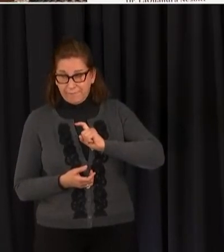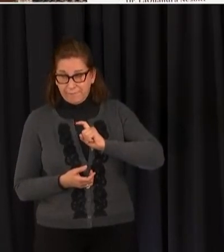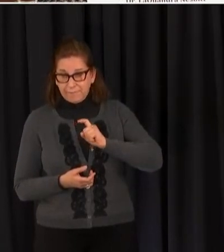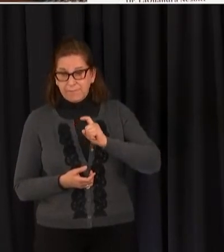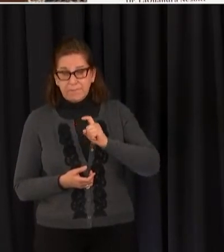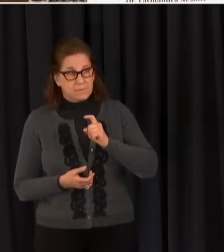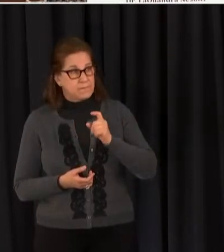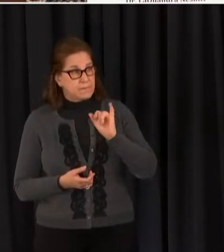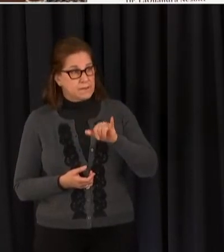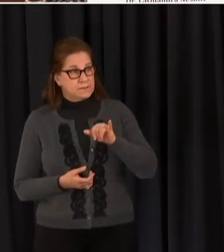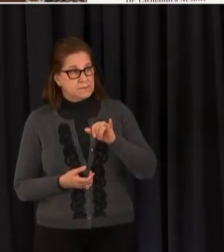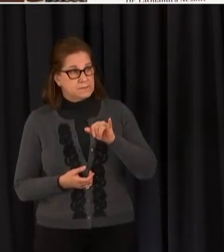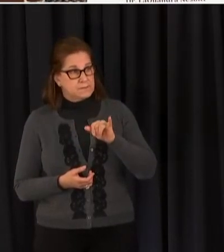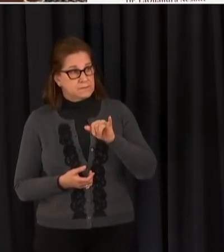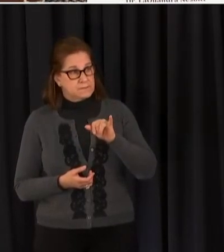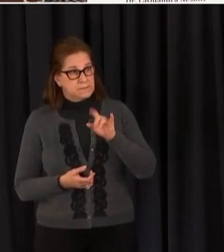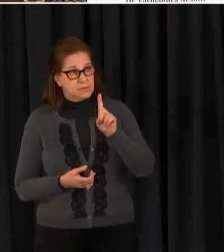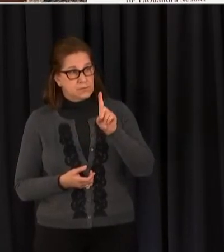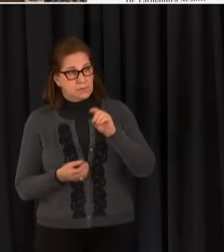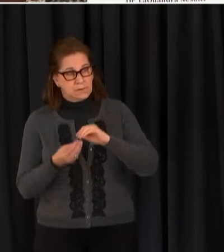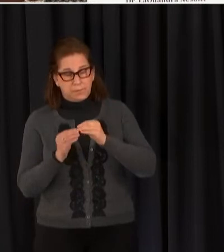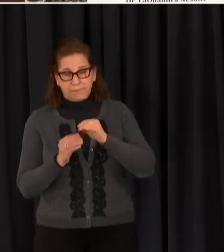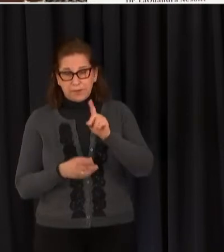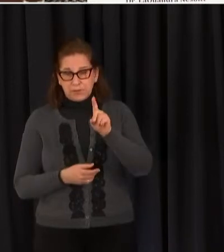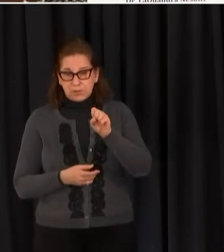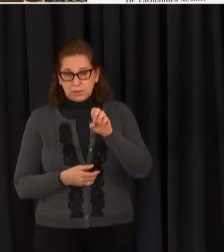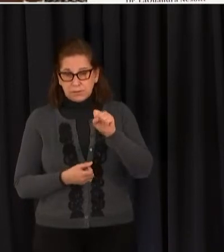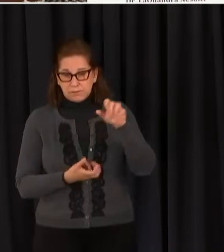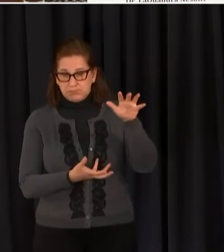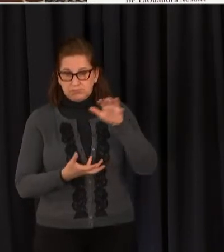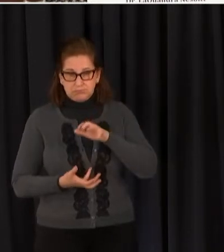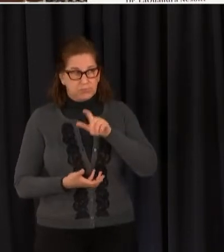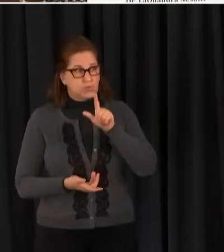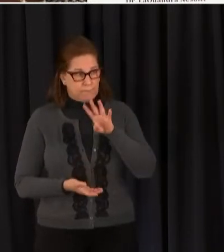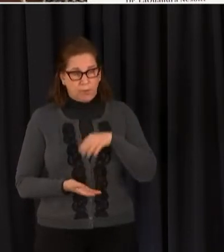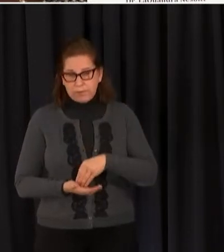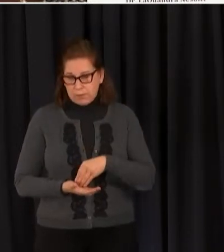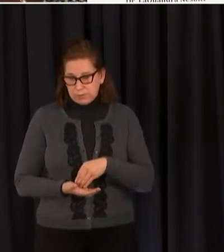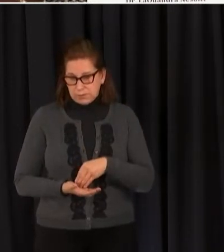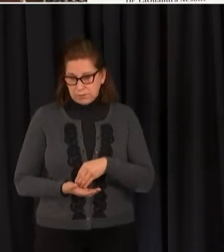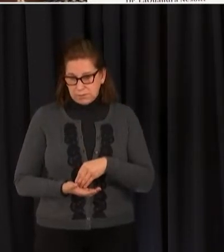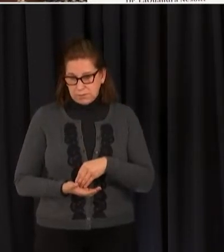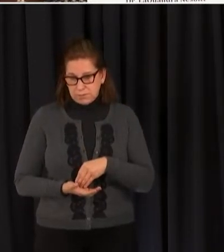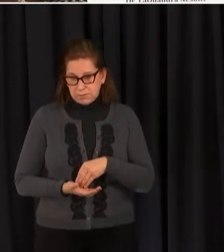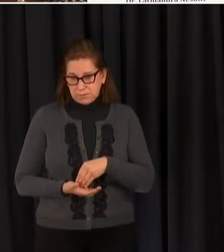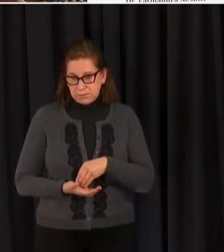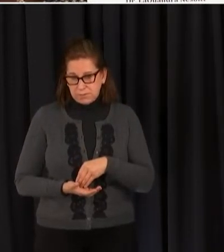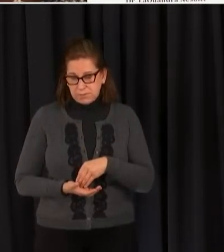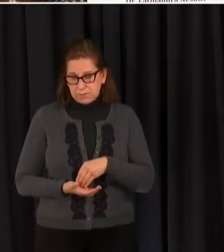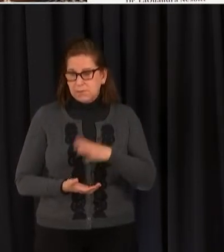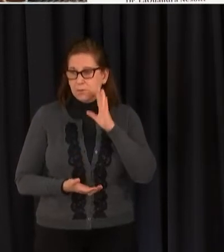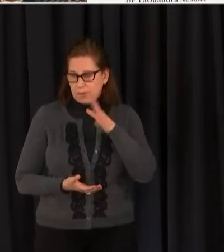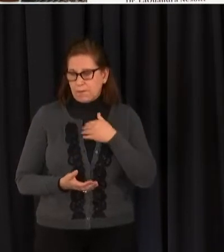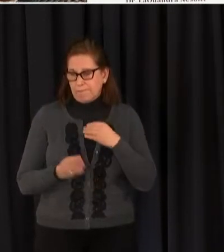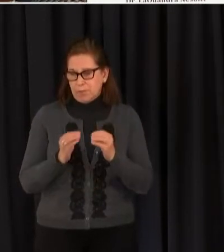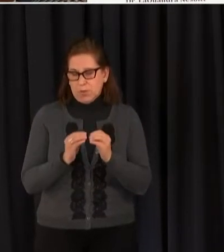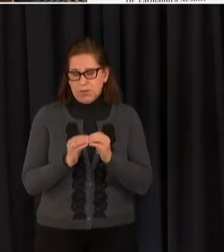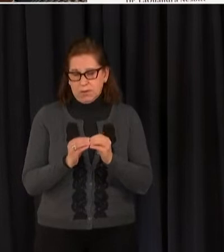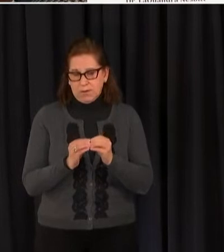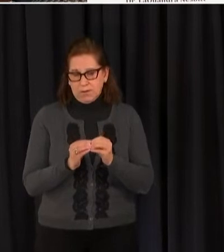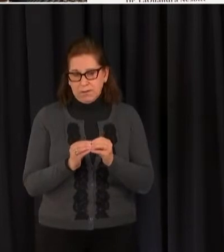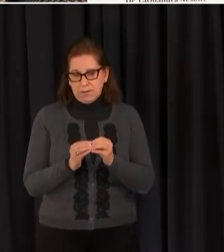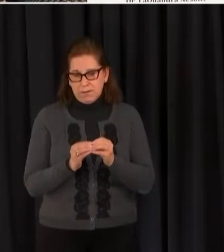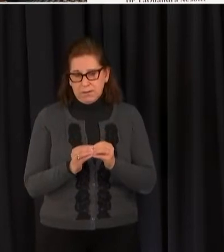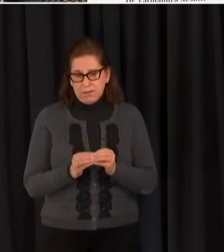manage. And so that number is a huge denominator. We believe it's the highest number of doses that come into the city. Then the